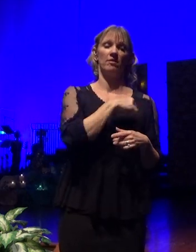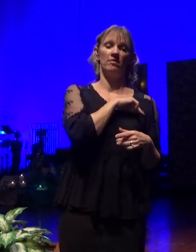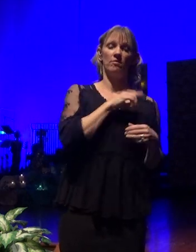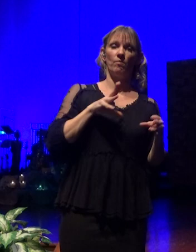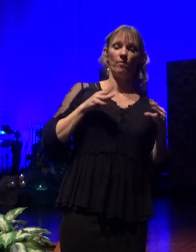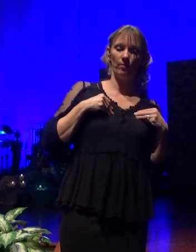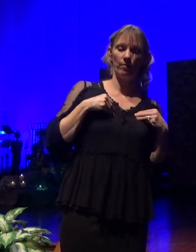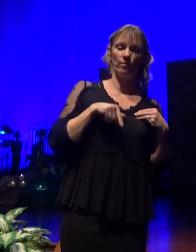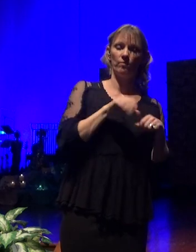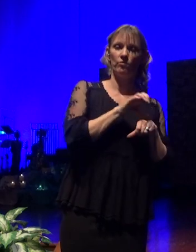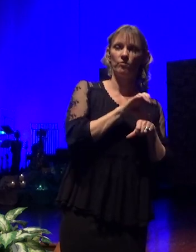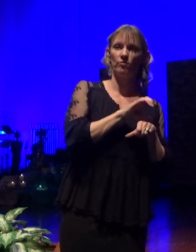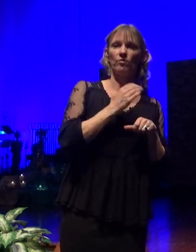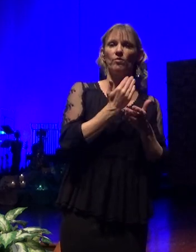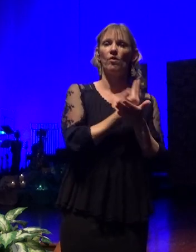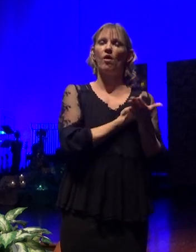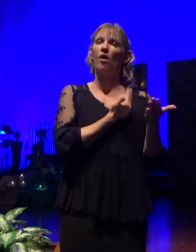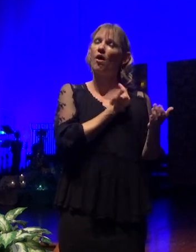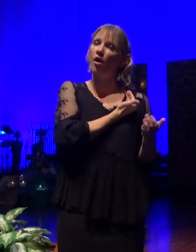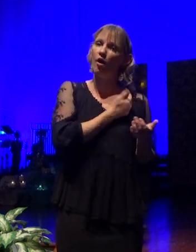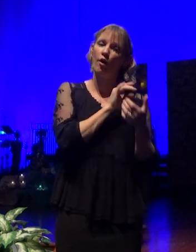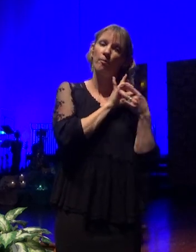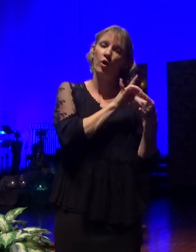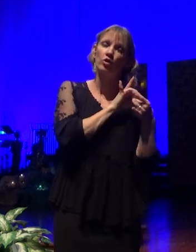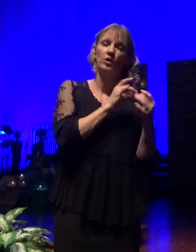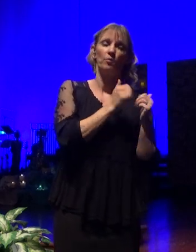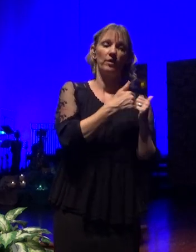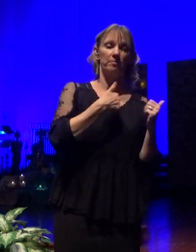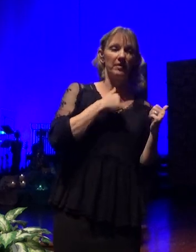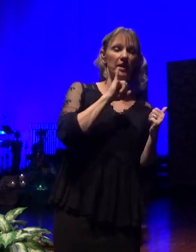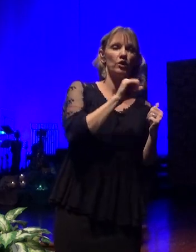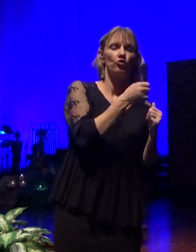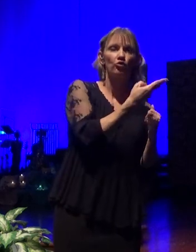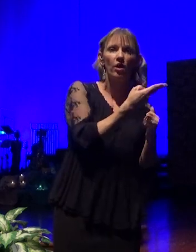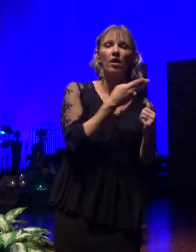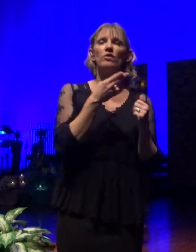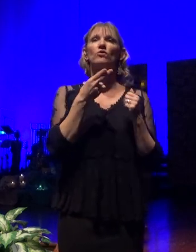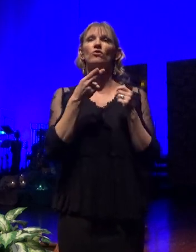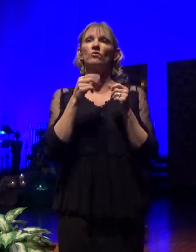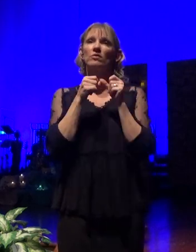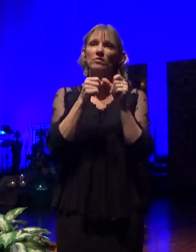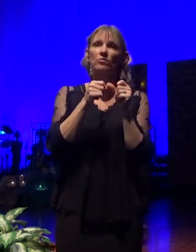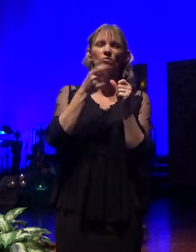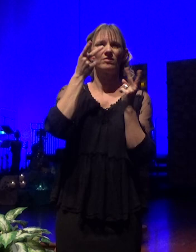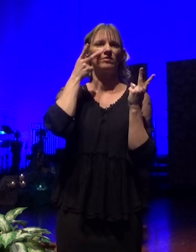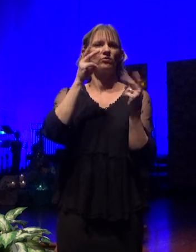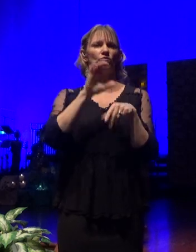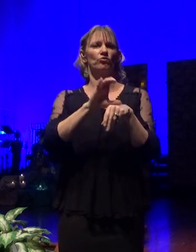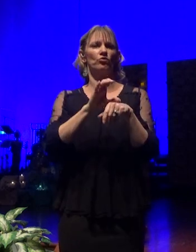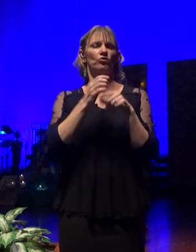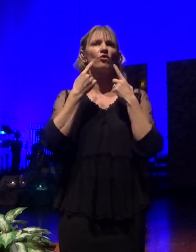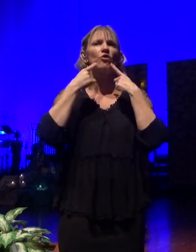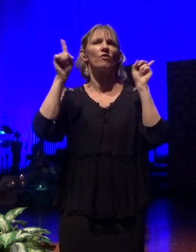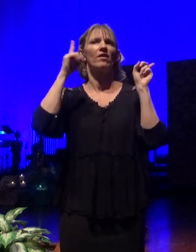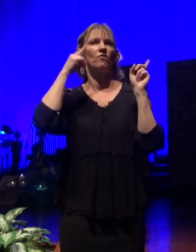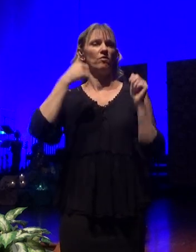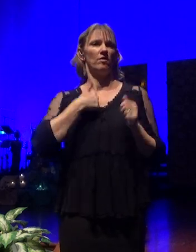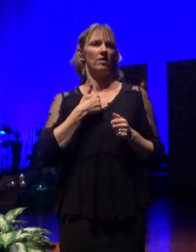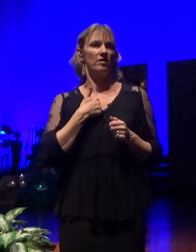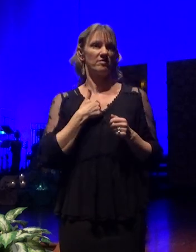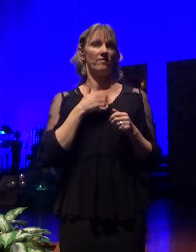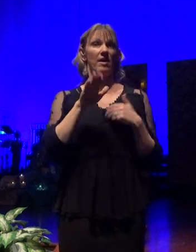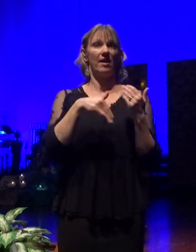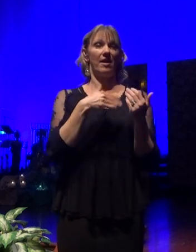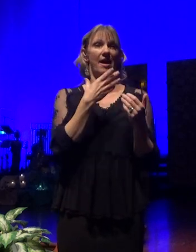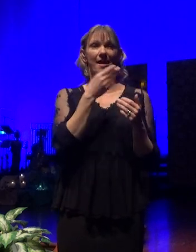church, our partnership with Josh and me to continue to see this church thrive for ourselves and all others who